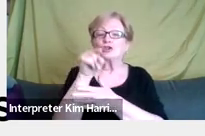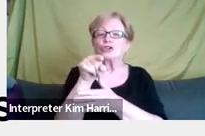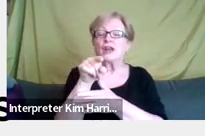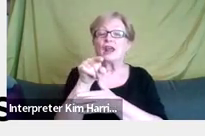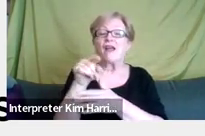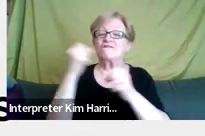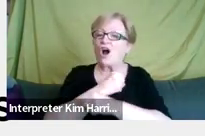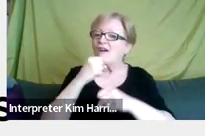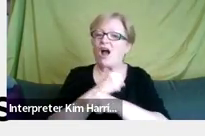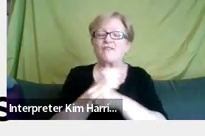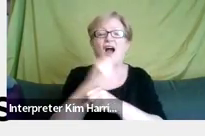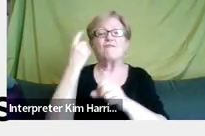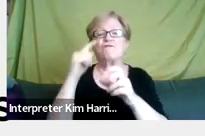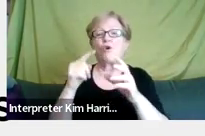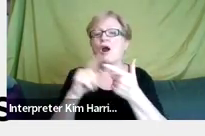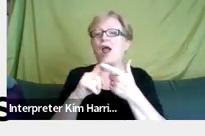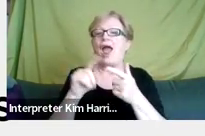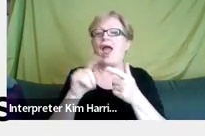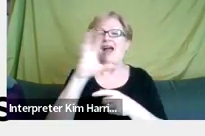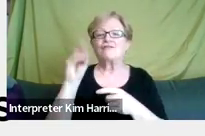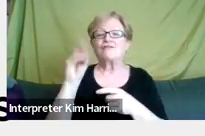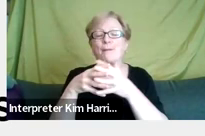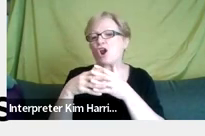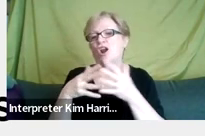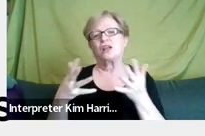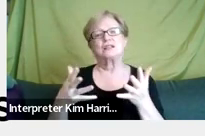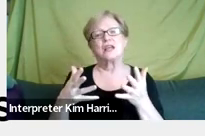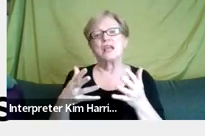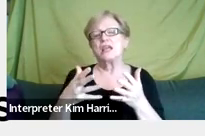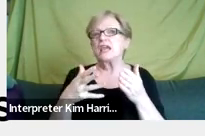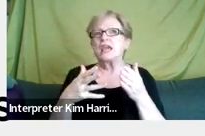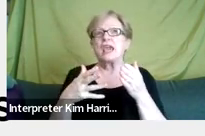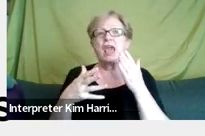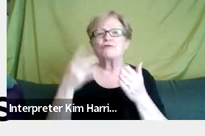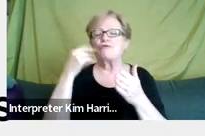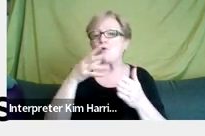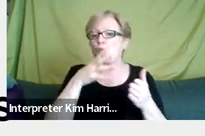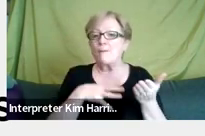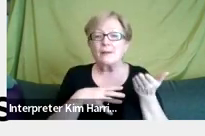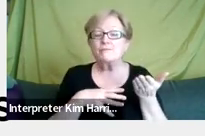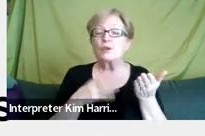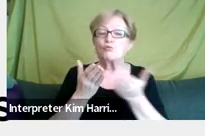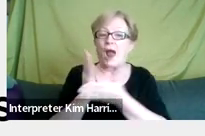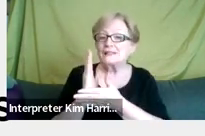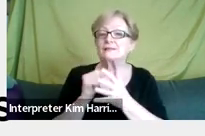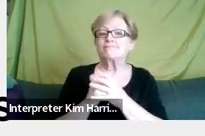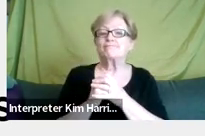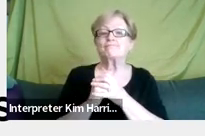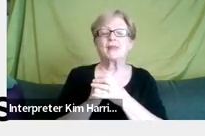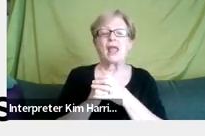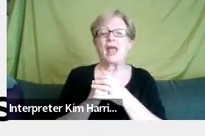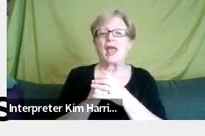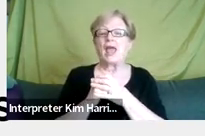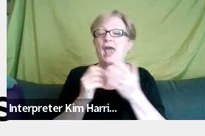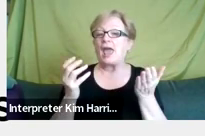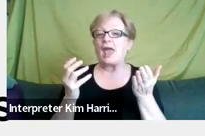for African Americans and also for women's rights. One of